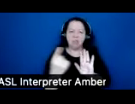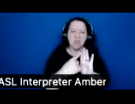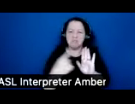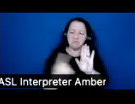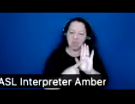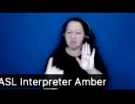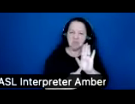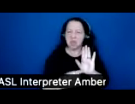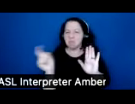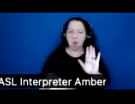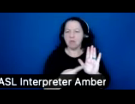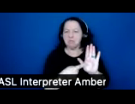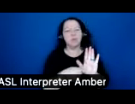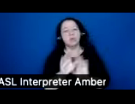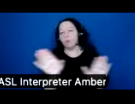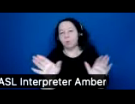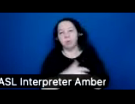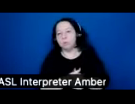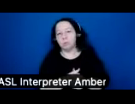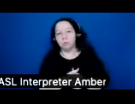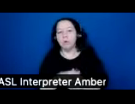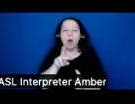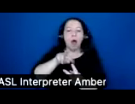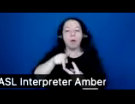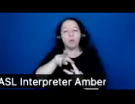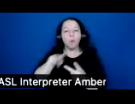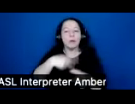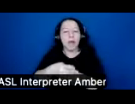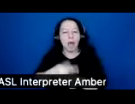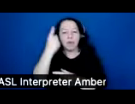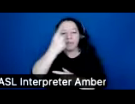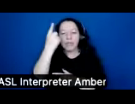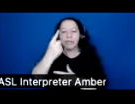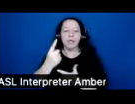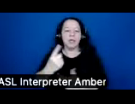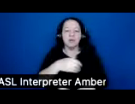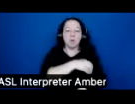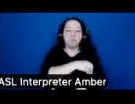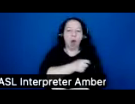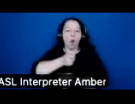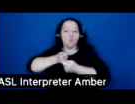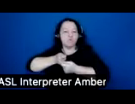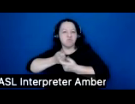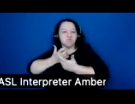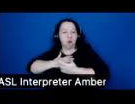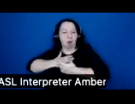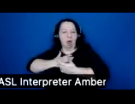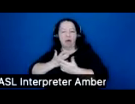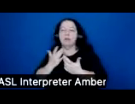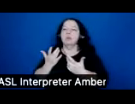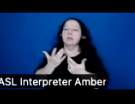paternalism, either or thinking, power hoarding, fear of open